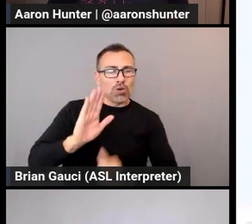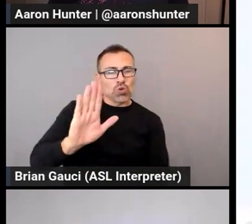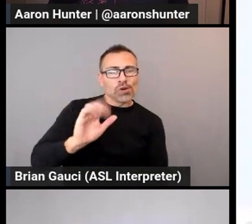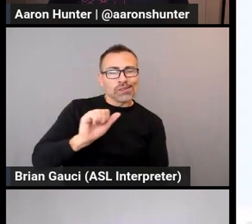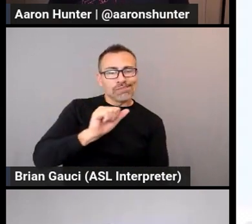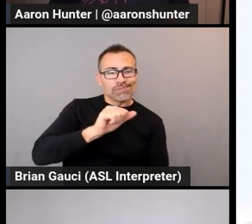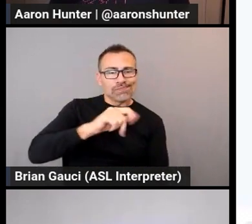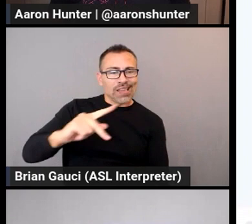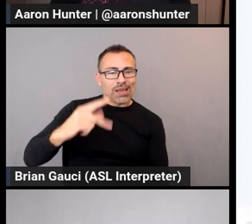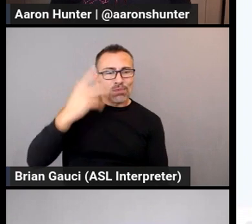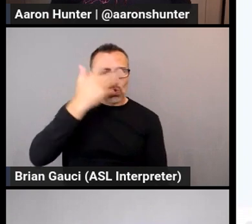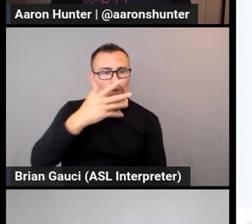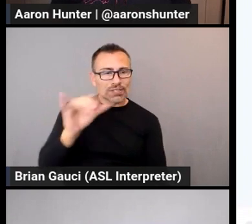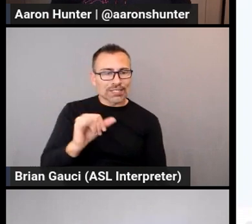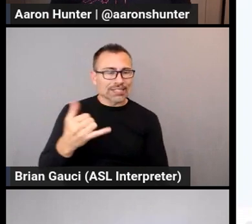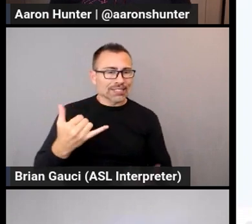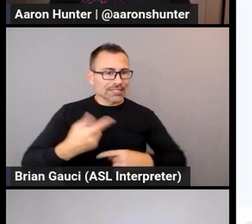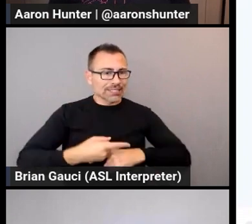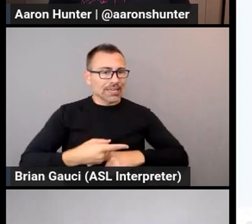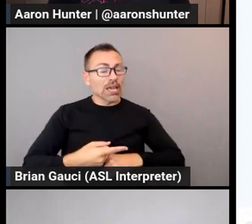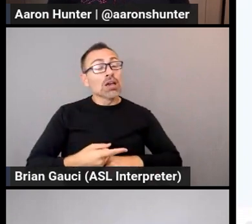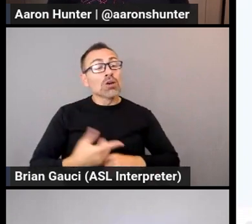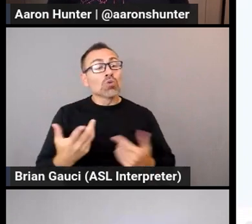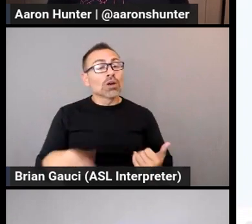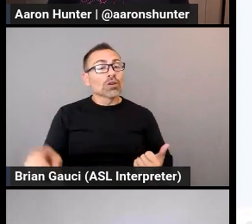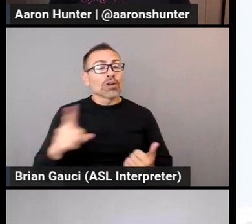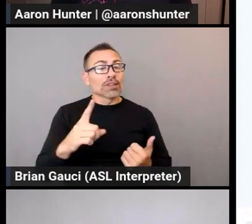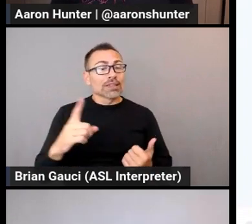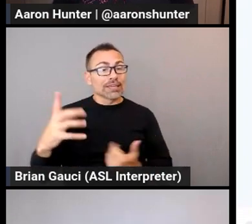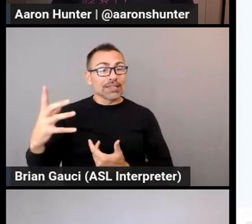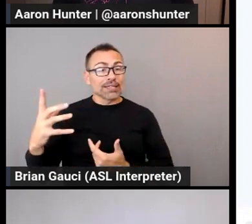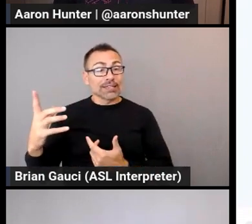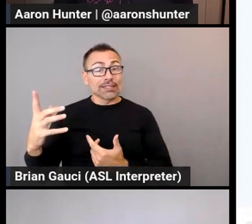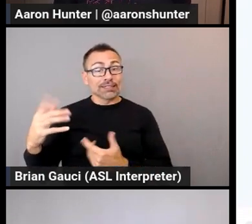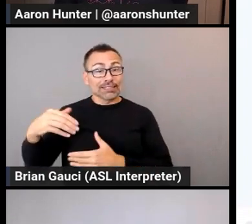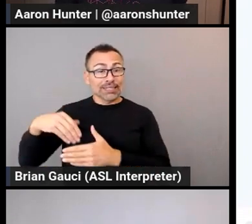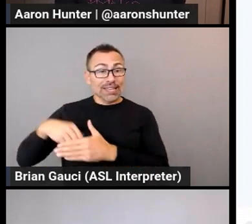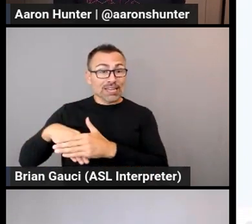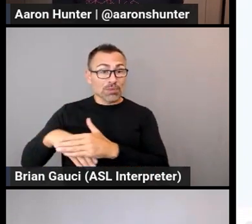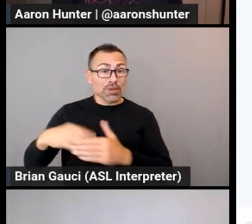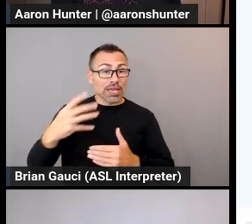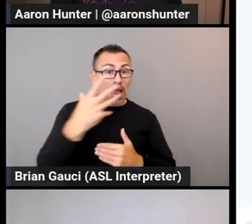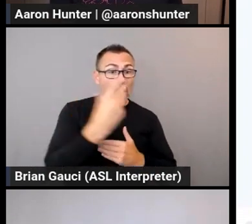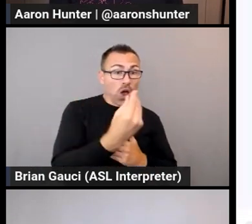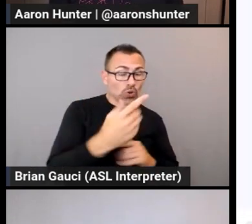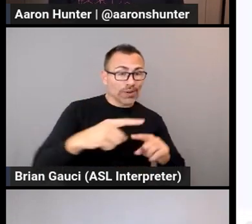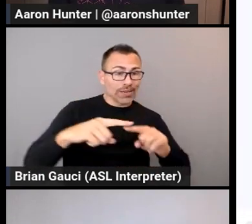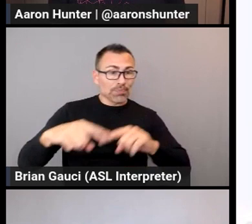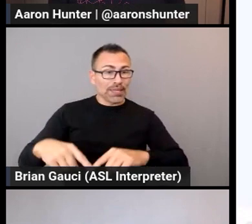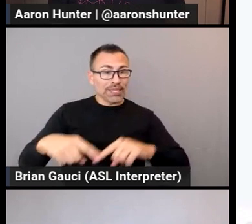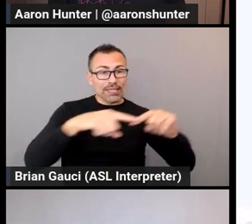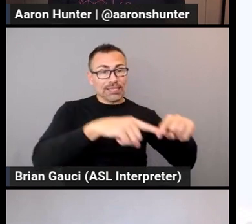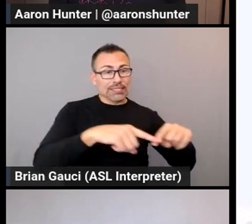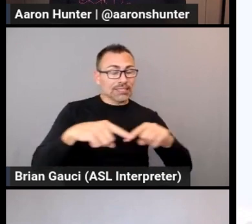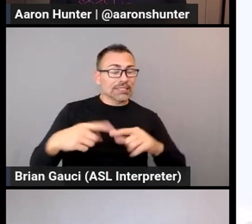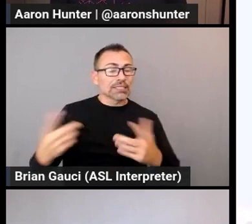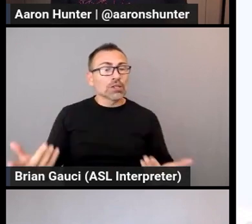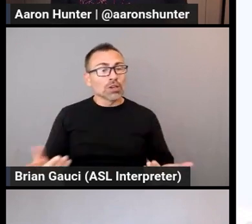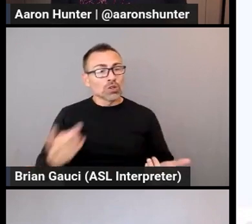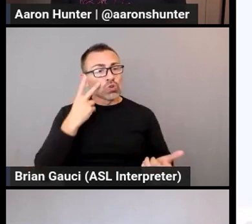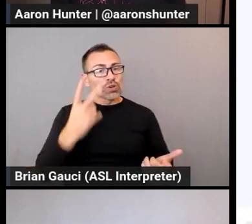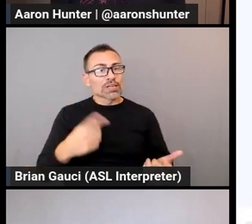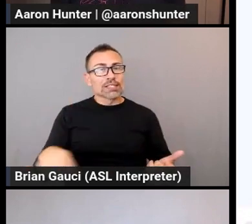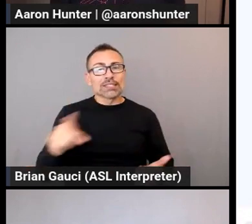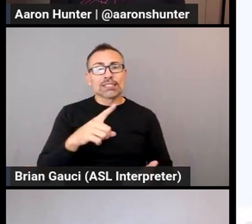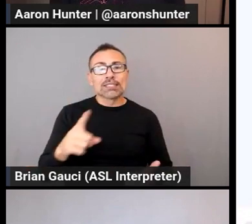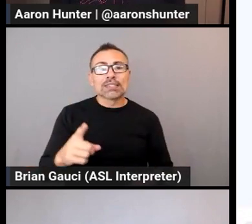today, what are the incoming and outgoing dependencies for each project. The way we sort of see customers starting to use this is you can see the SNOP